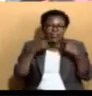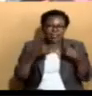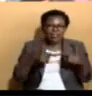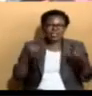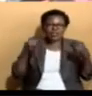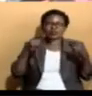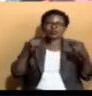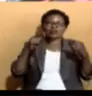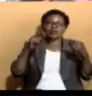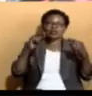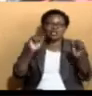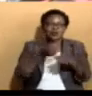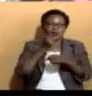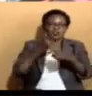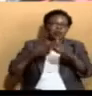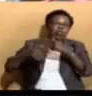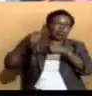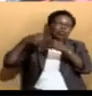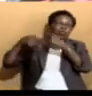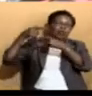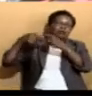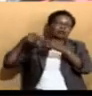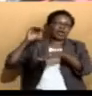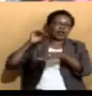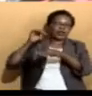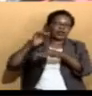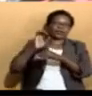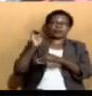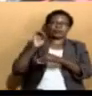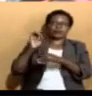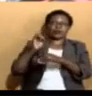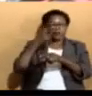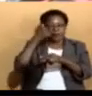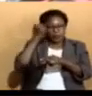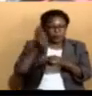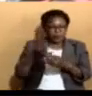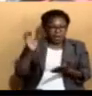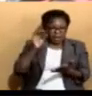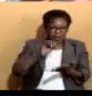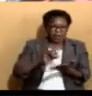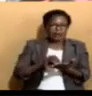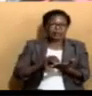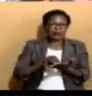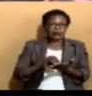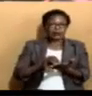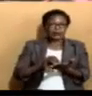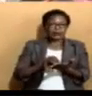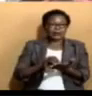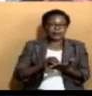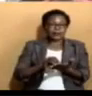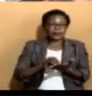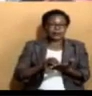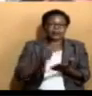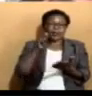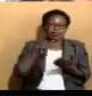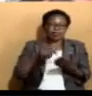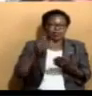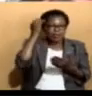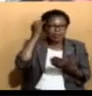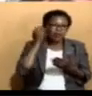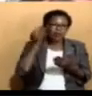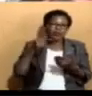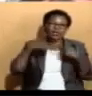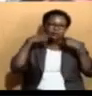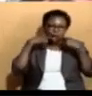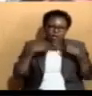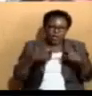not have been retrospective, because again this court has pronounced